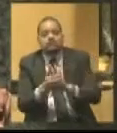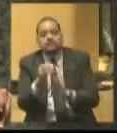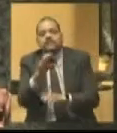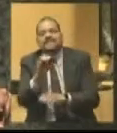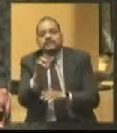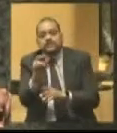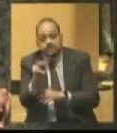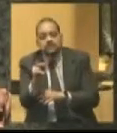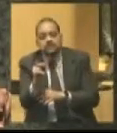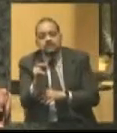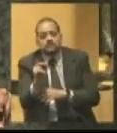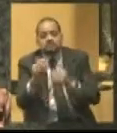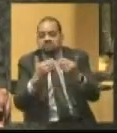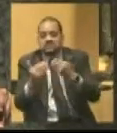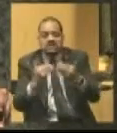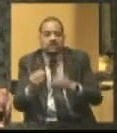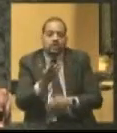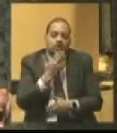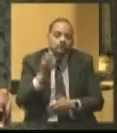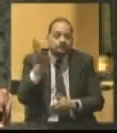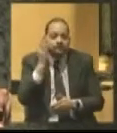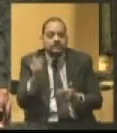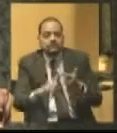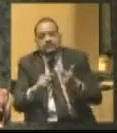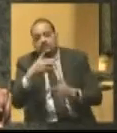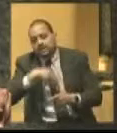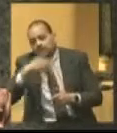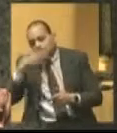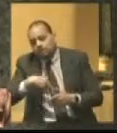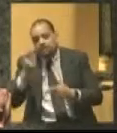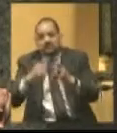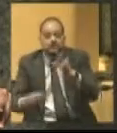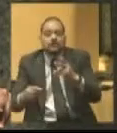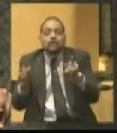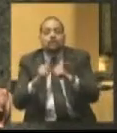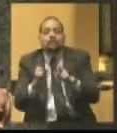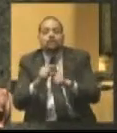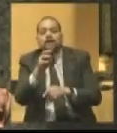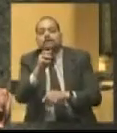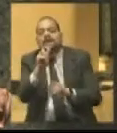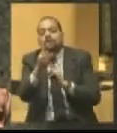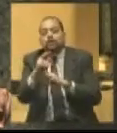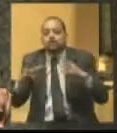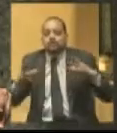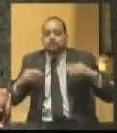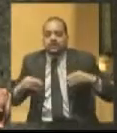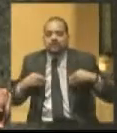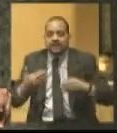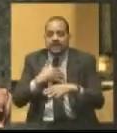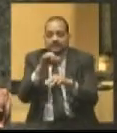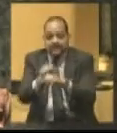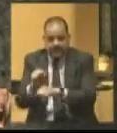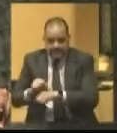human being to hold property rights in another human being, and that it was immoral for a master to claim the fruits of a slave's labor. And so he